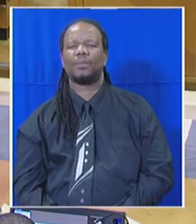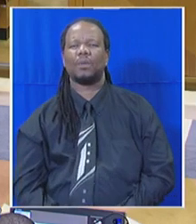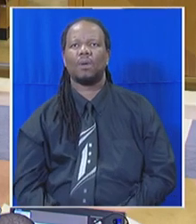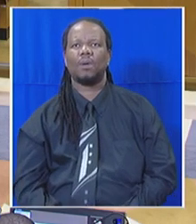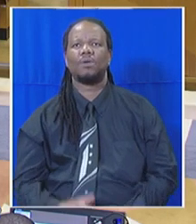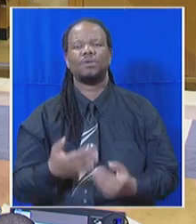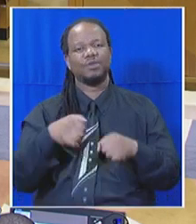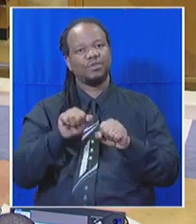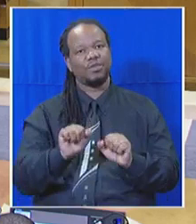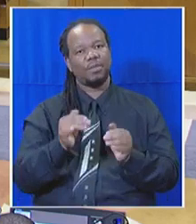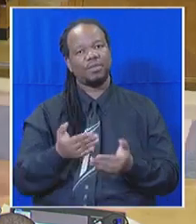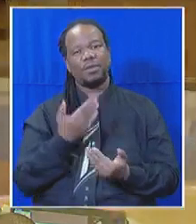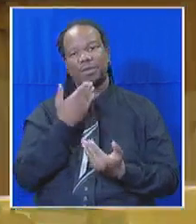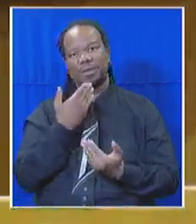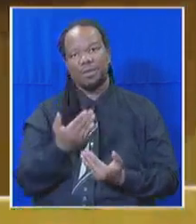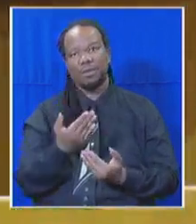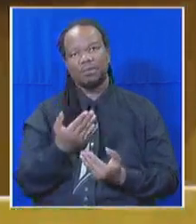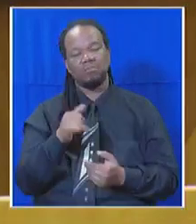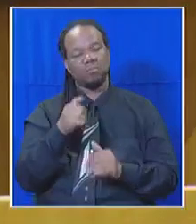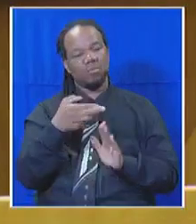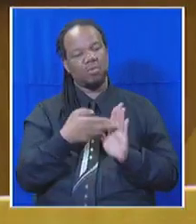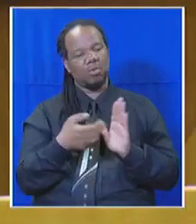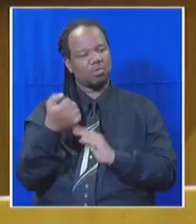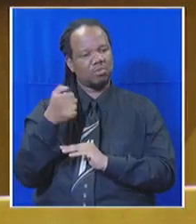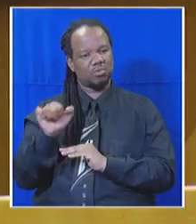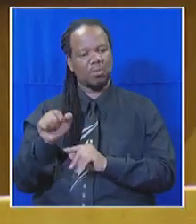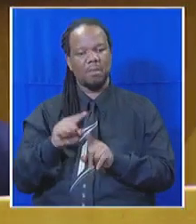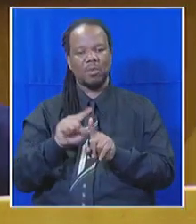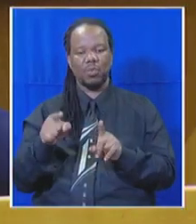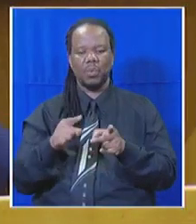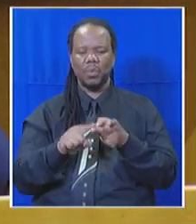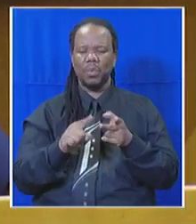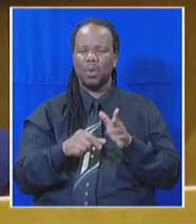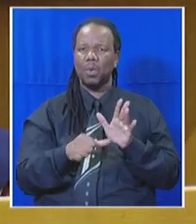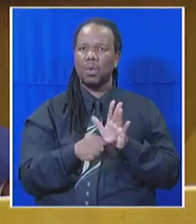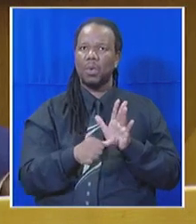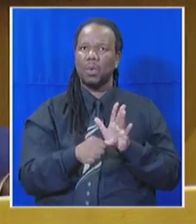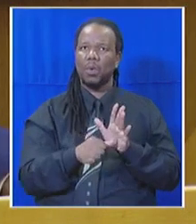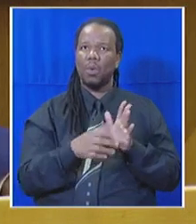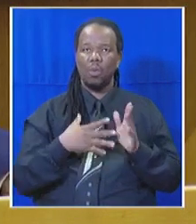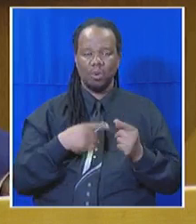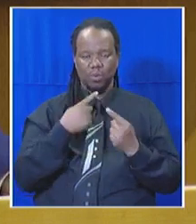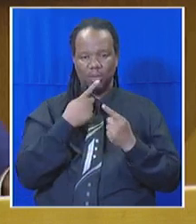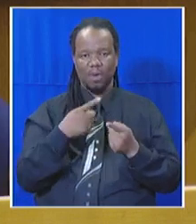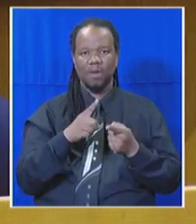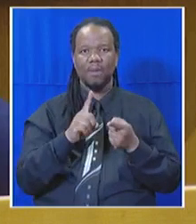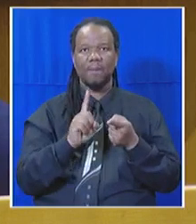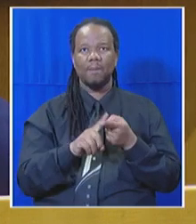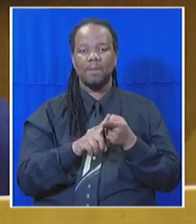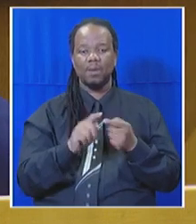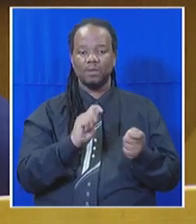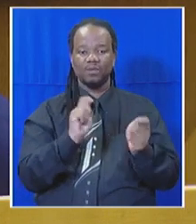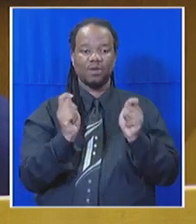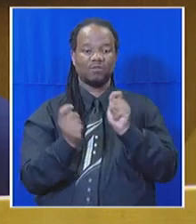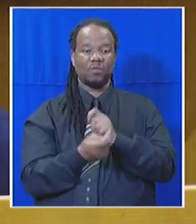Thank you, Chairperson. The EFF rejects this report, and there are two critical things for our declaration in this regard. The first one has to do with the transformation